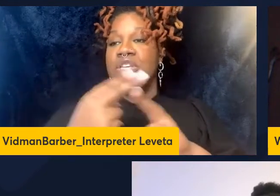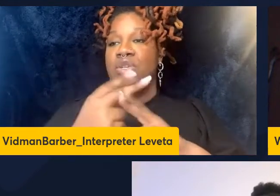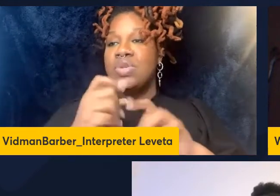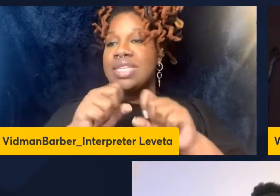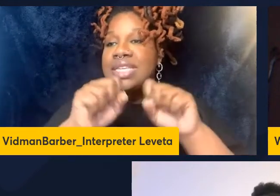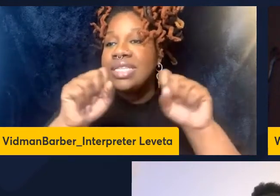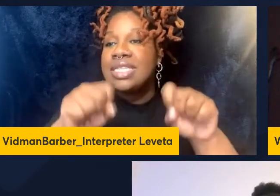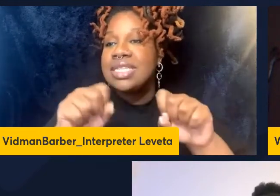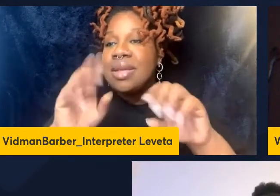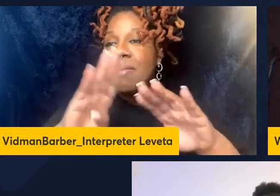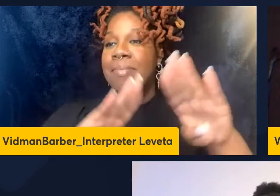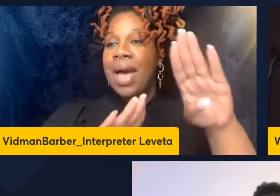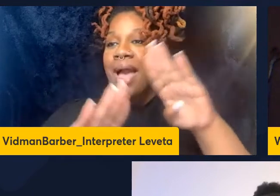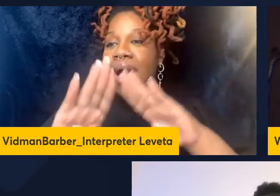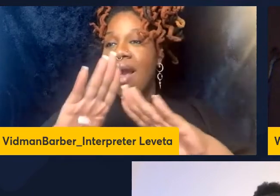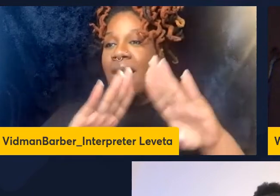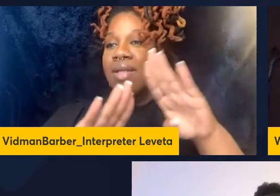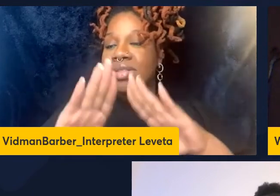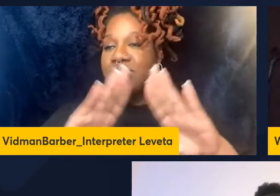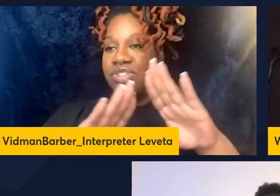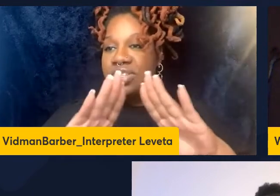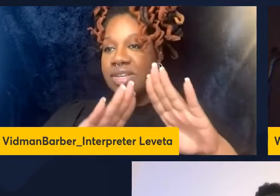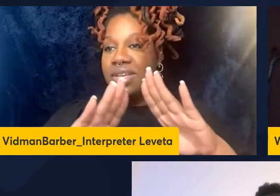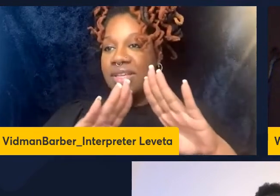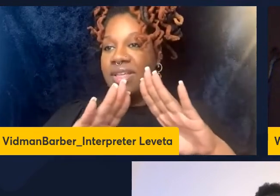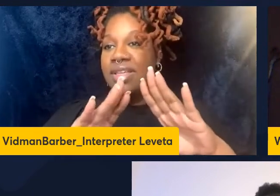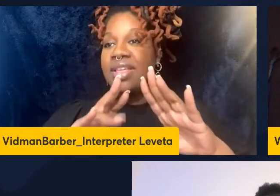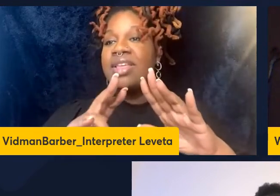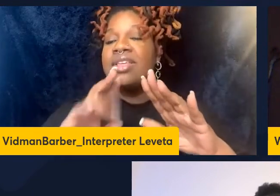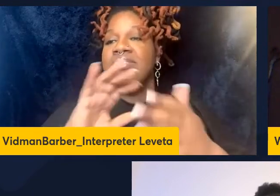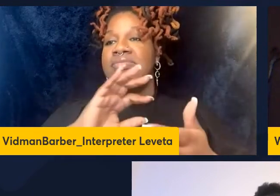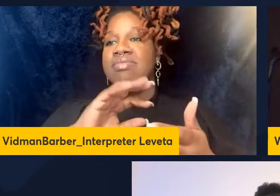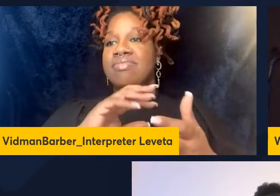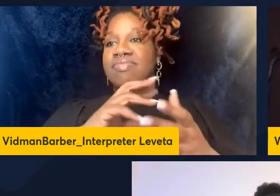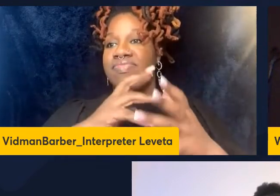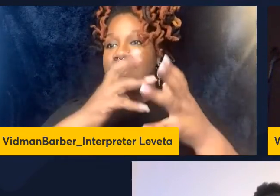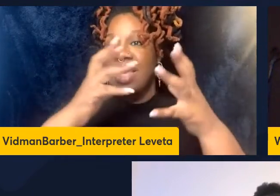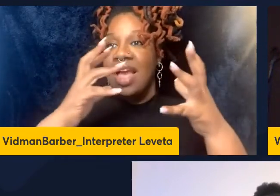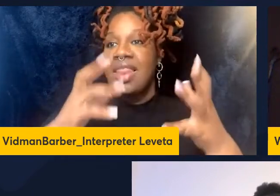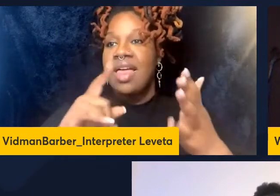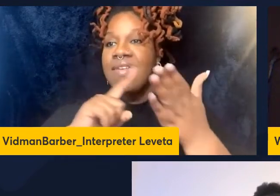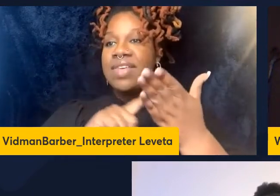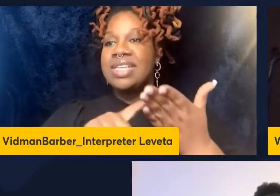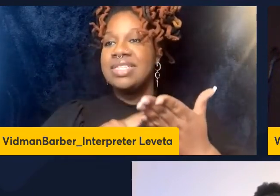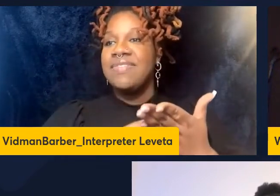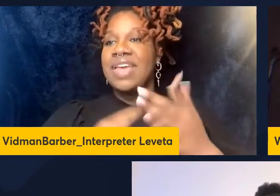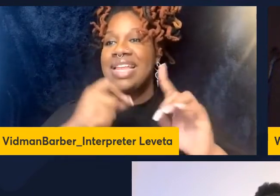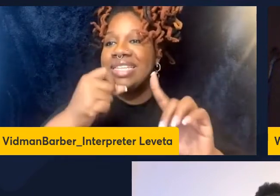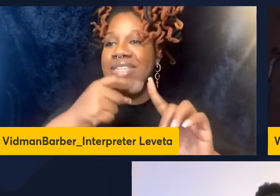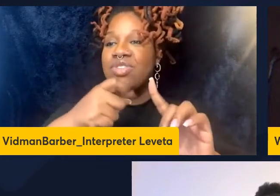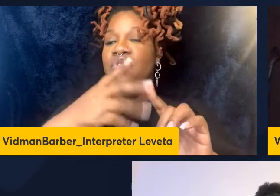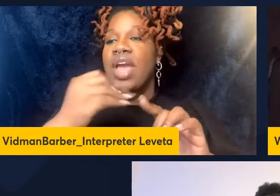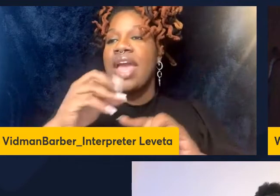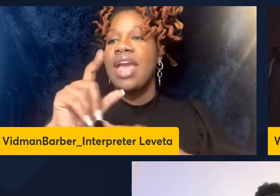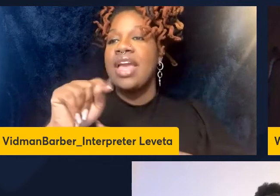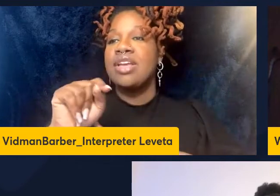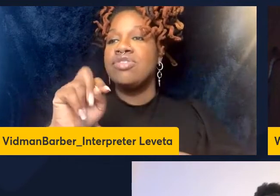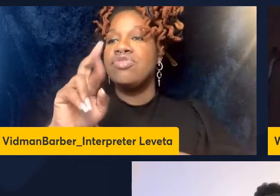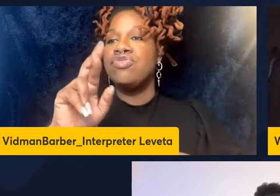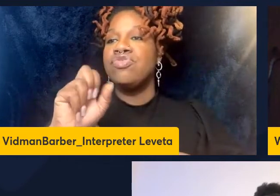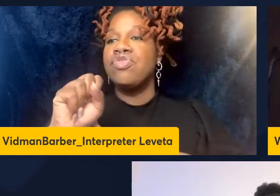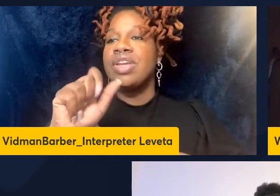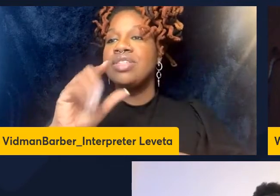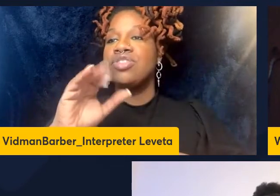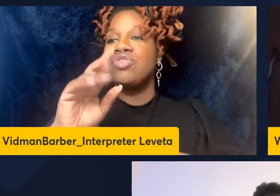biology approach. Our work investigating the interferon signaling and transcriptional regulation has uncovered